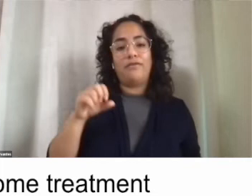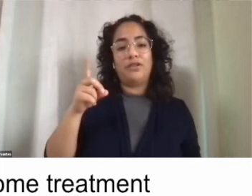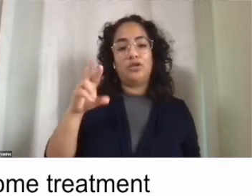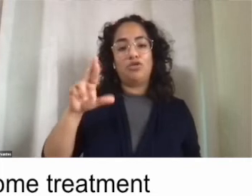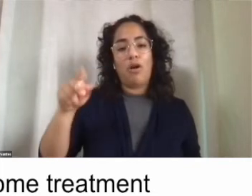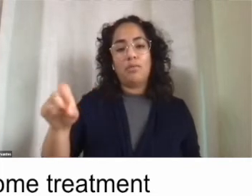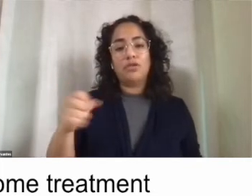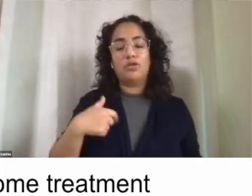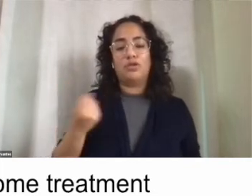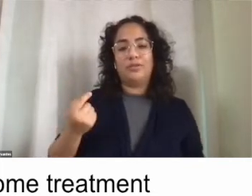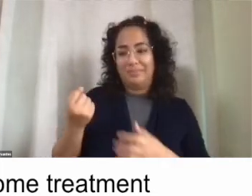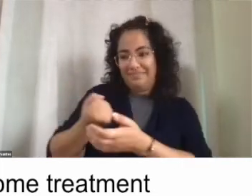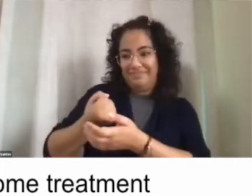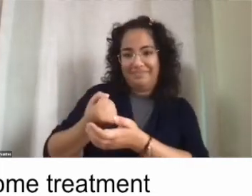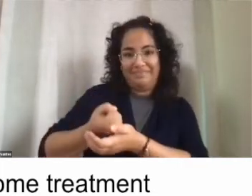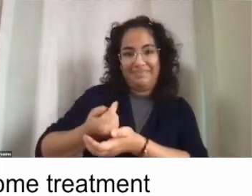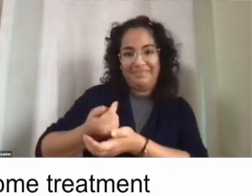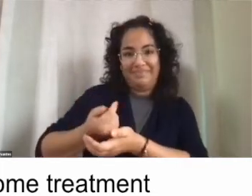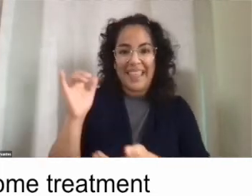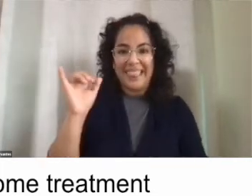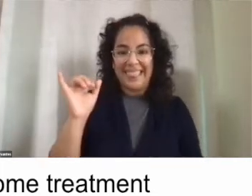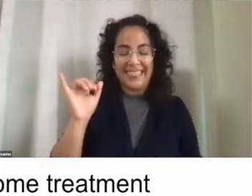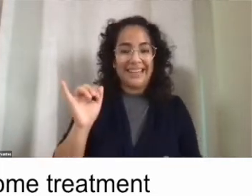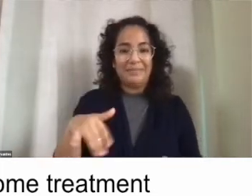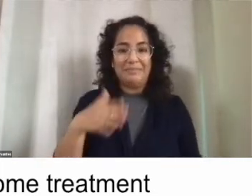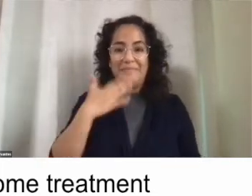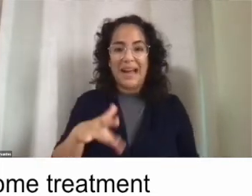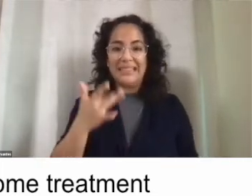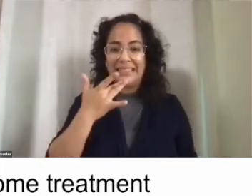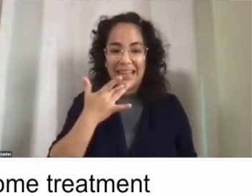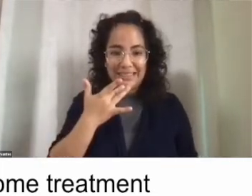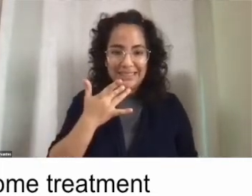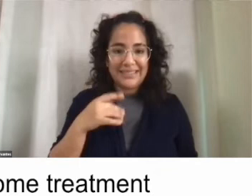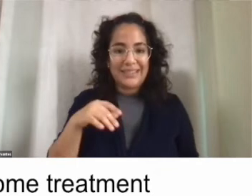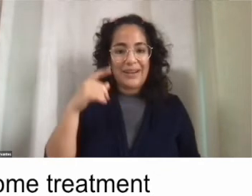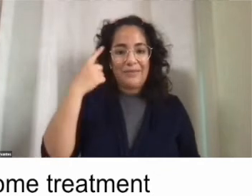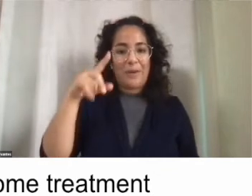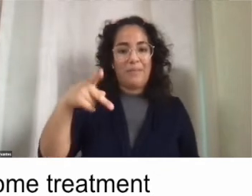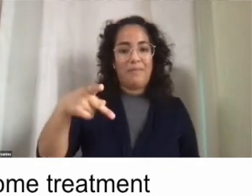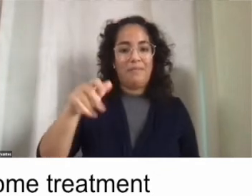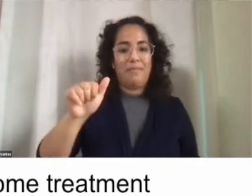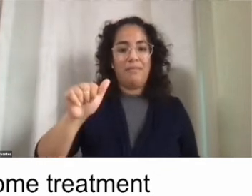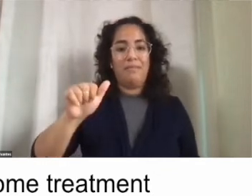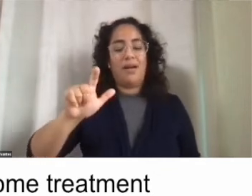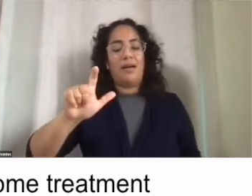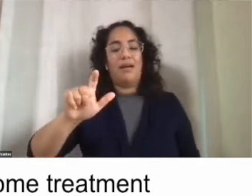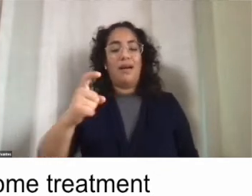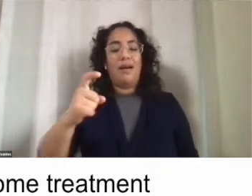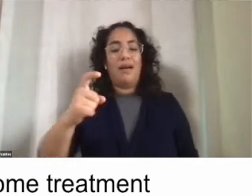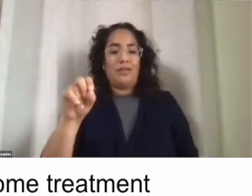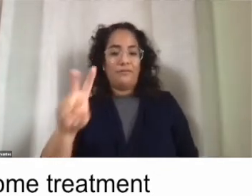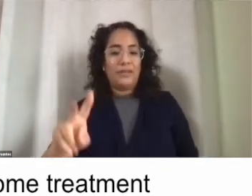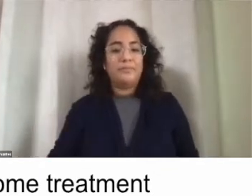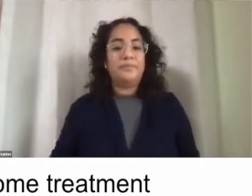bad taste from Paxlovid. Have a thermometer and a pulse oximeter just in case.